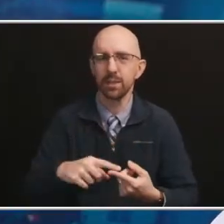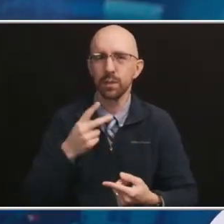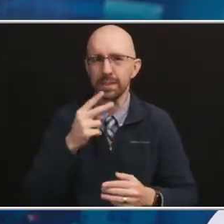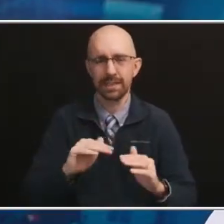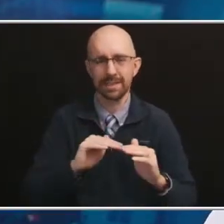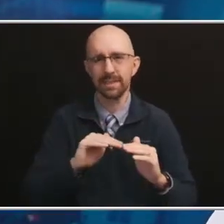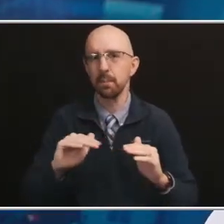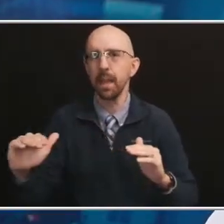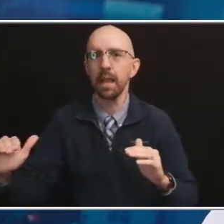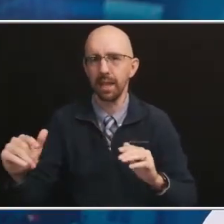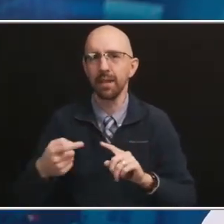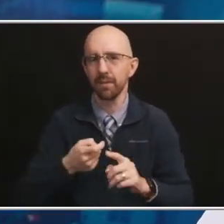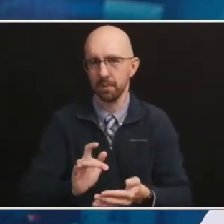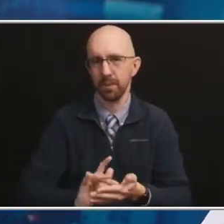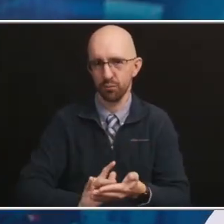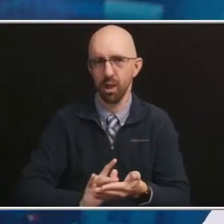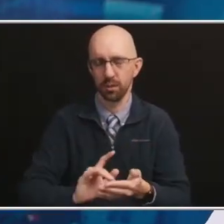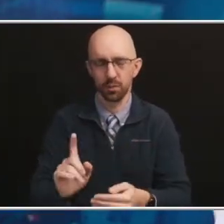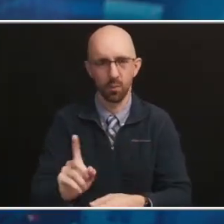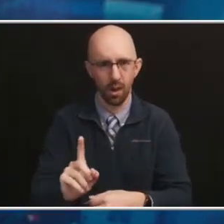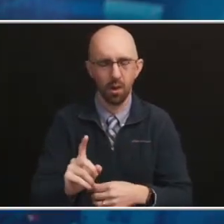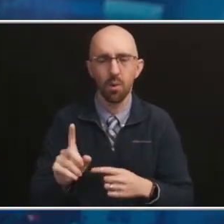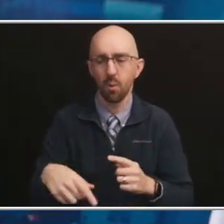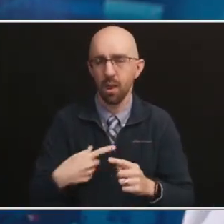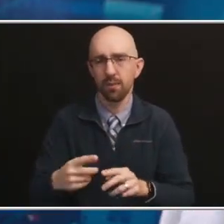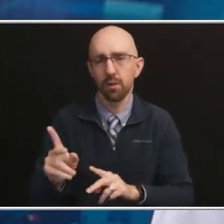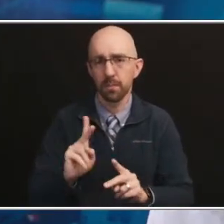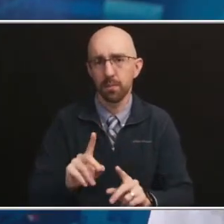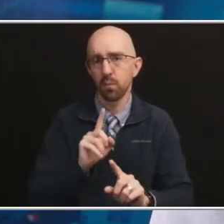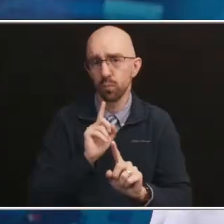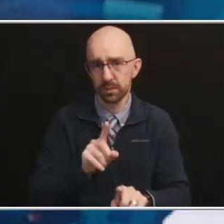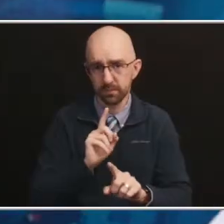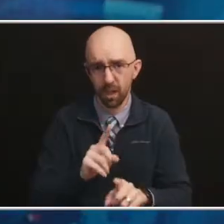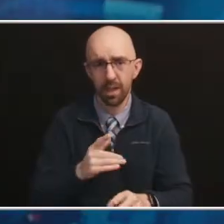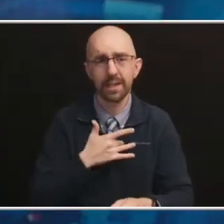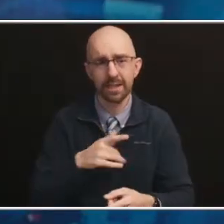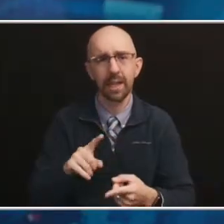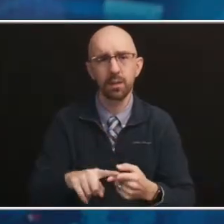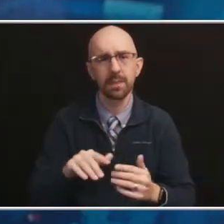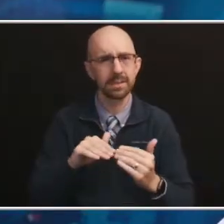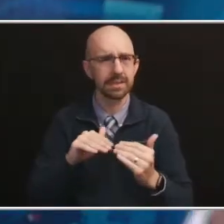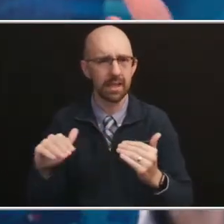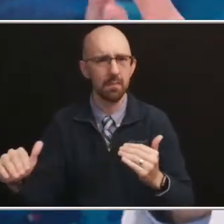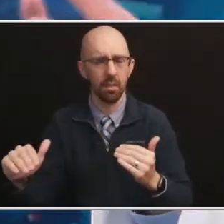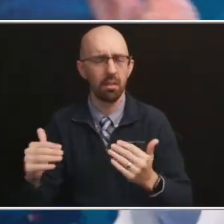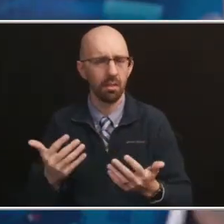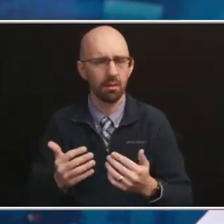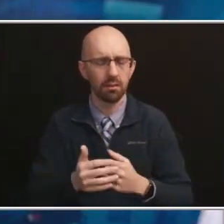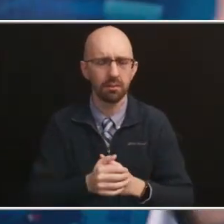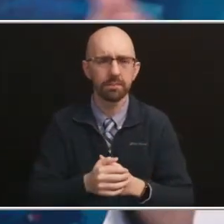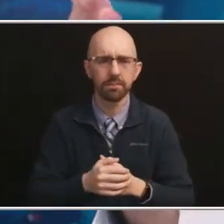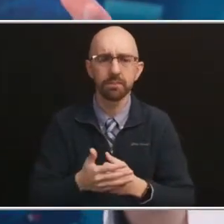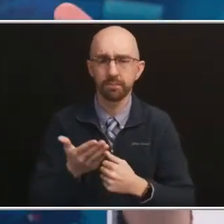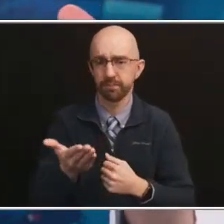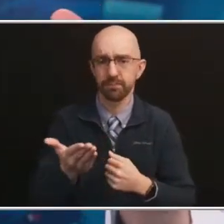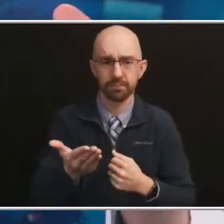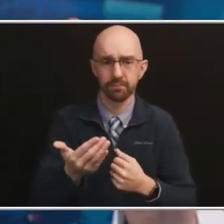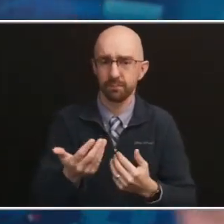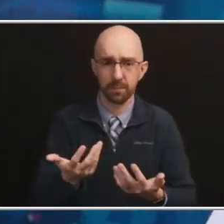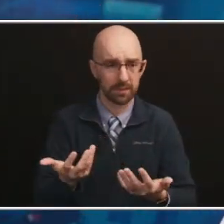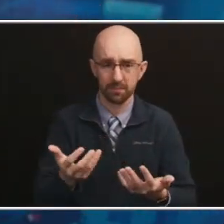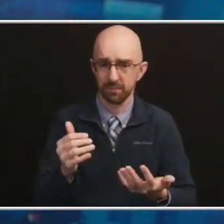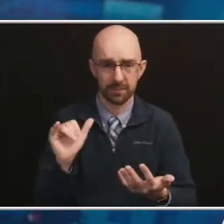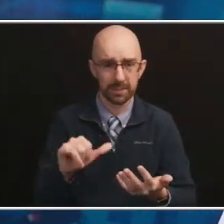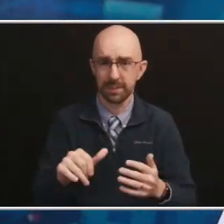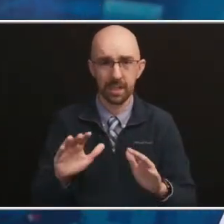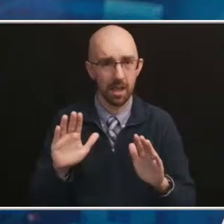these drugs, where when people are responding, they tend to be stable. So this is an